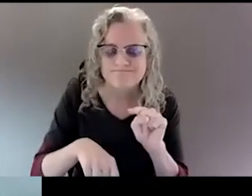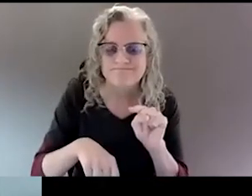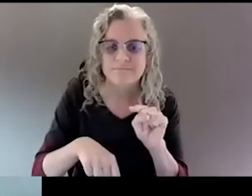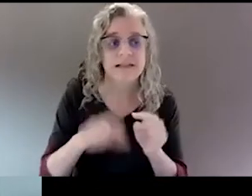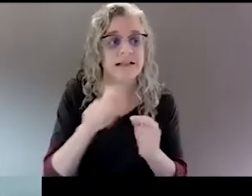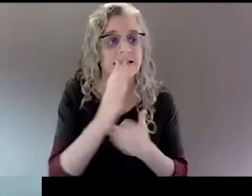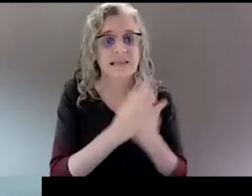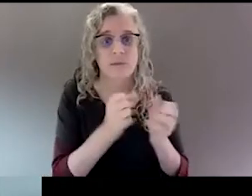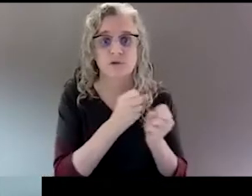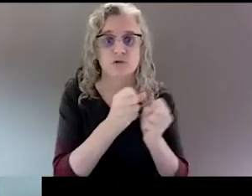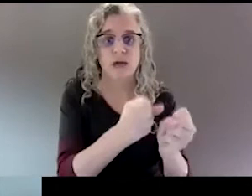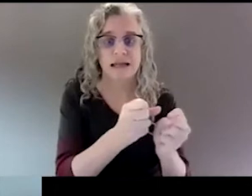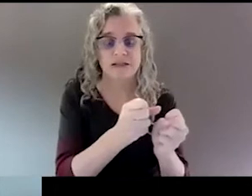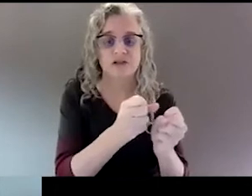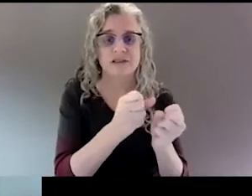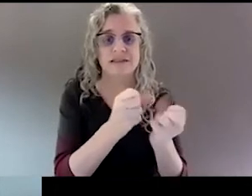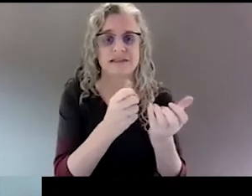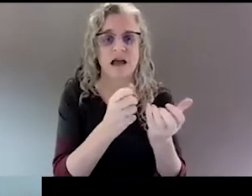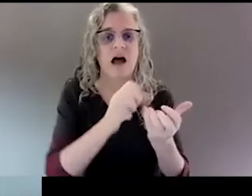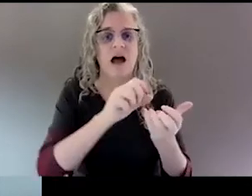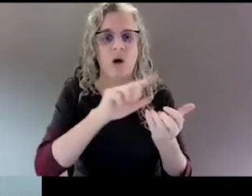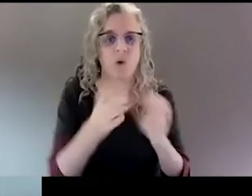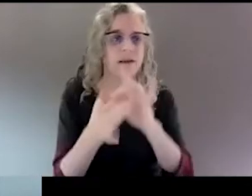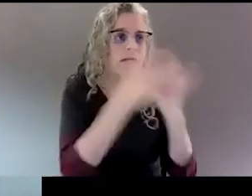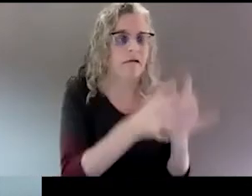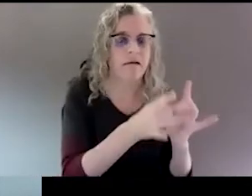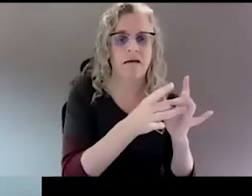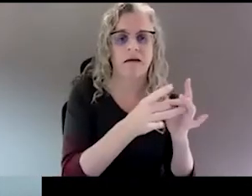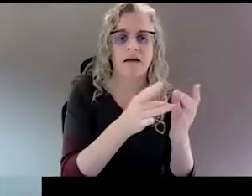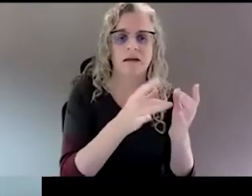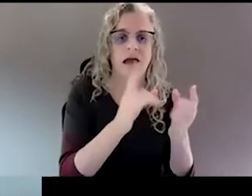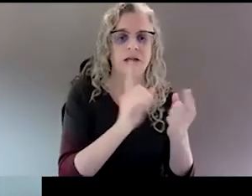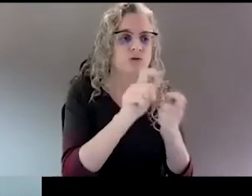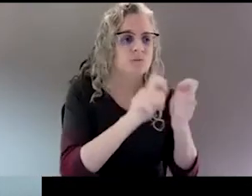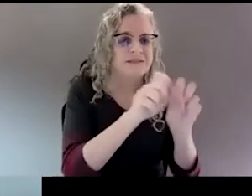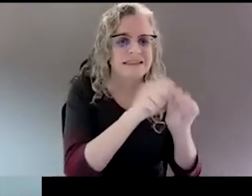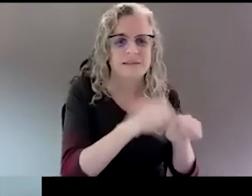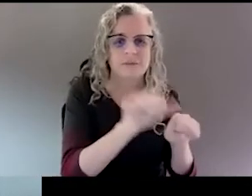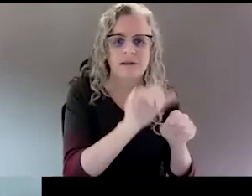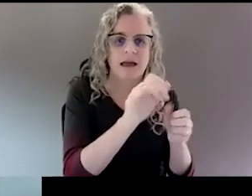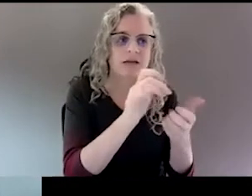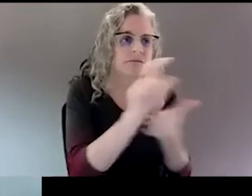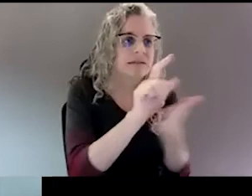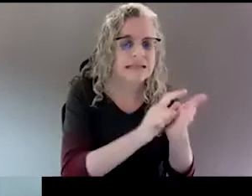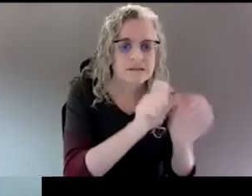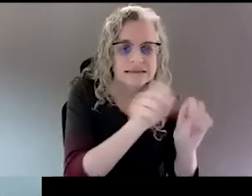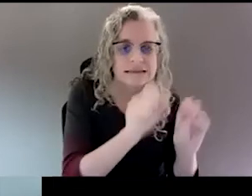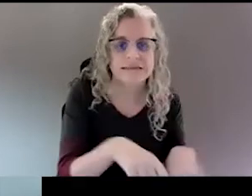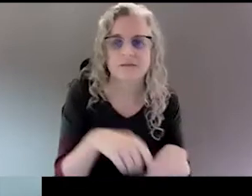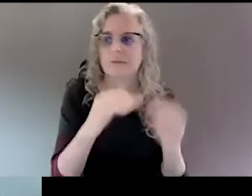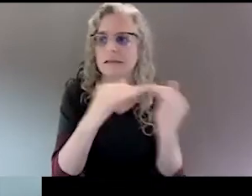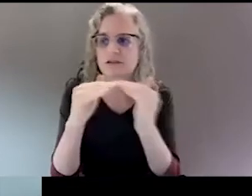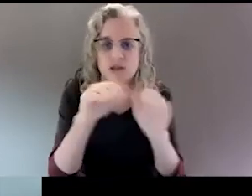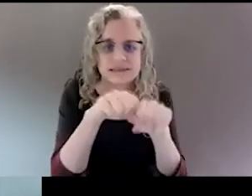inequitable systems, right? The legal system, the justice system, et cetera. So really thinking about leadership of the